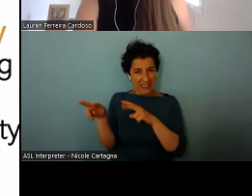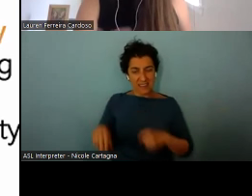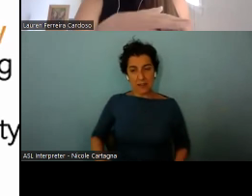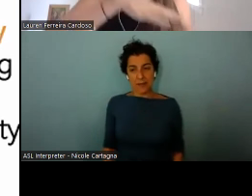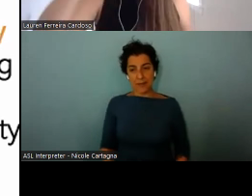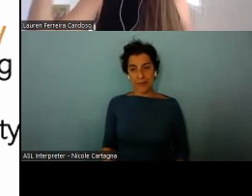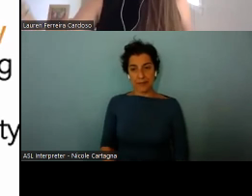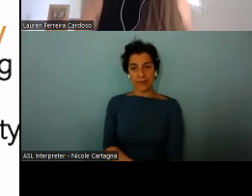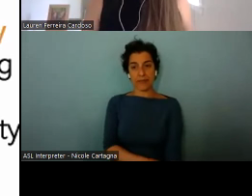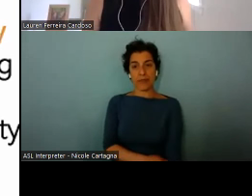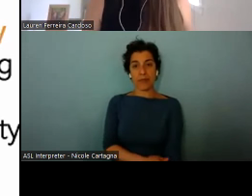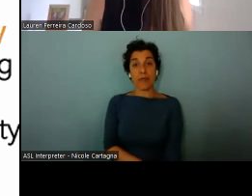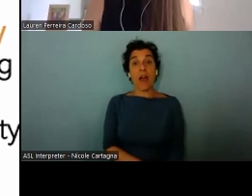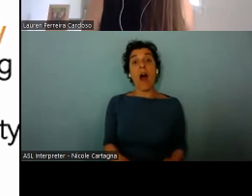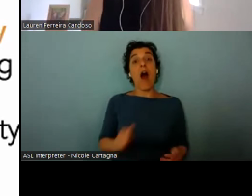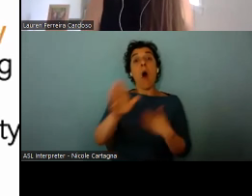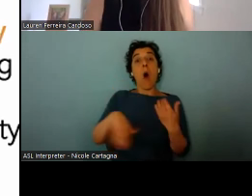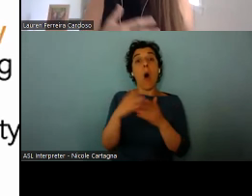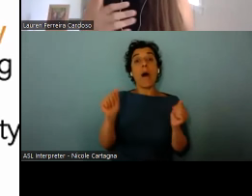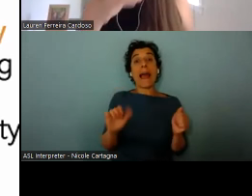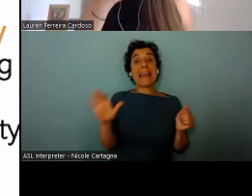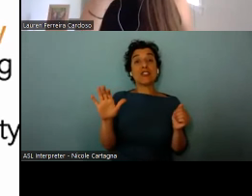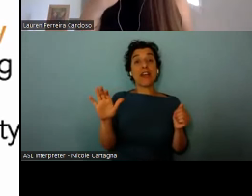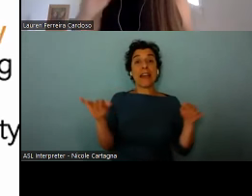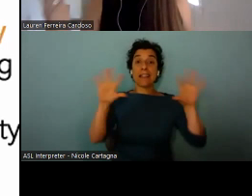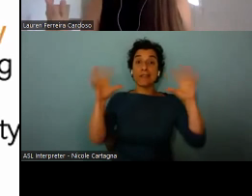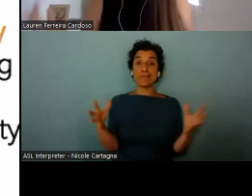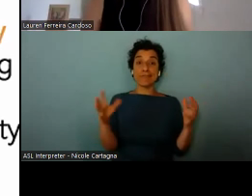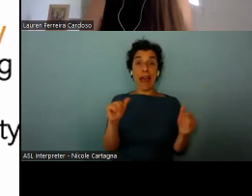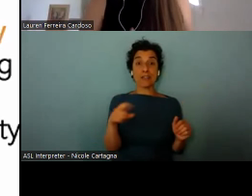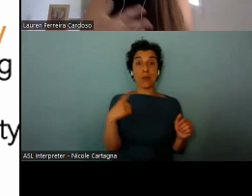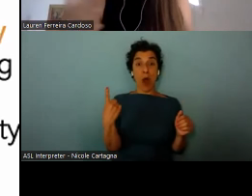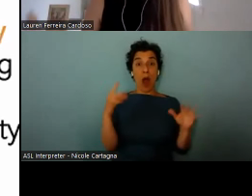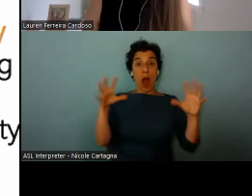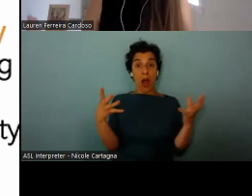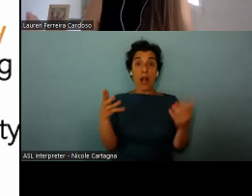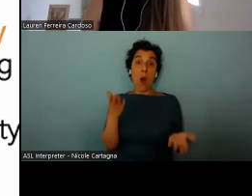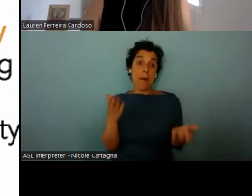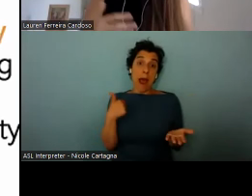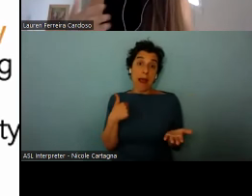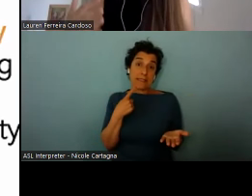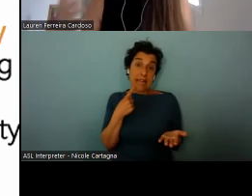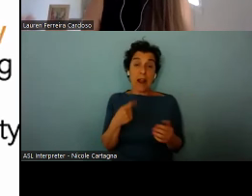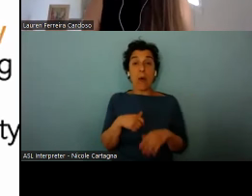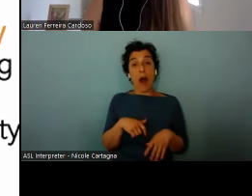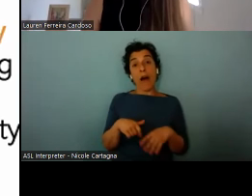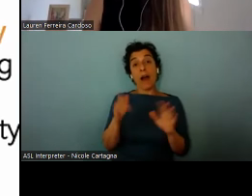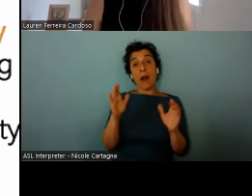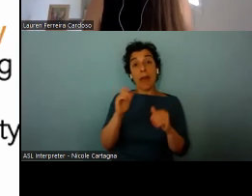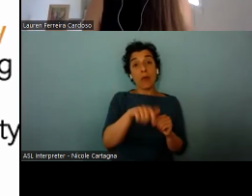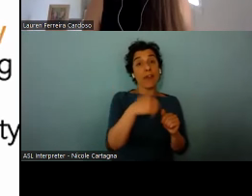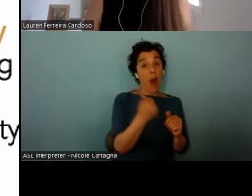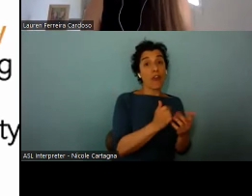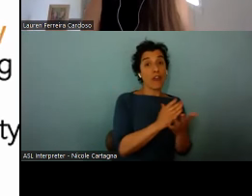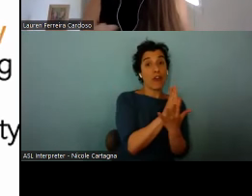if we had looked at all Asians, for instance, as a monolithic group, we might have said, like, well, compared to other racial groups, they actually did